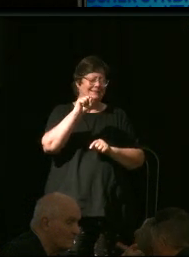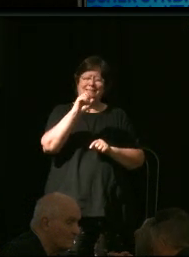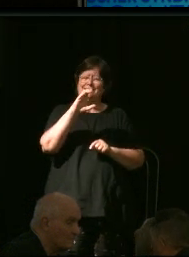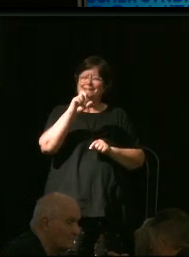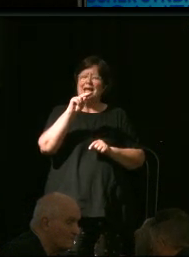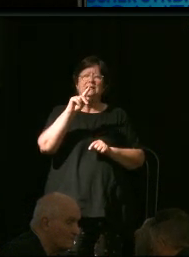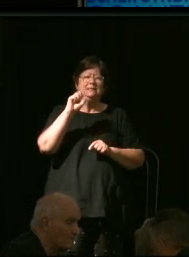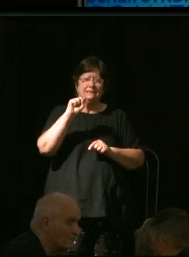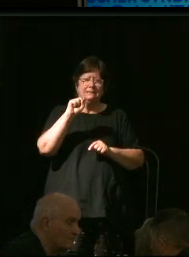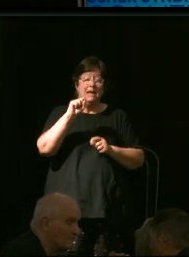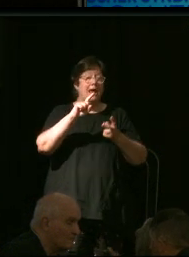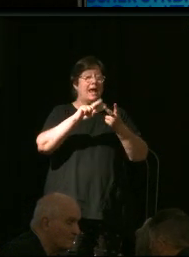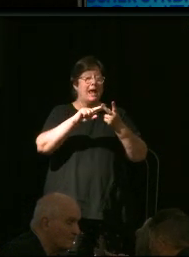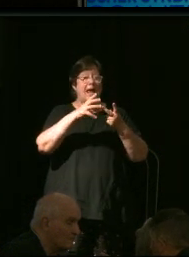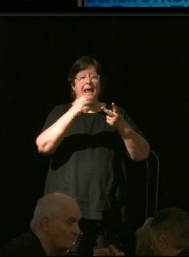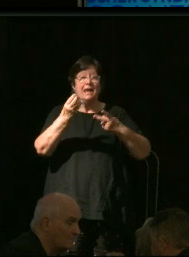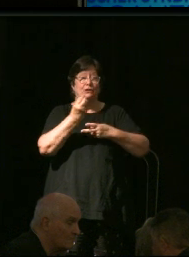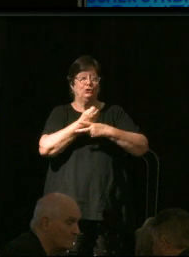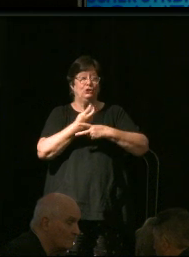gene replacement.